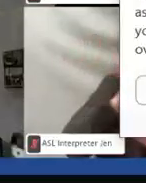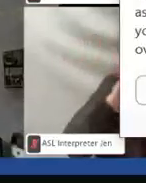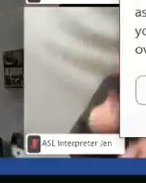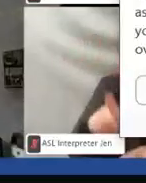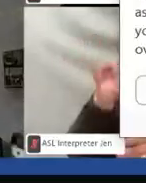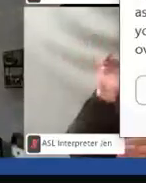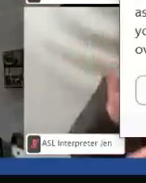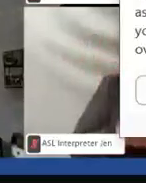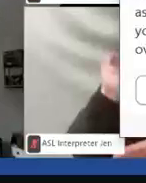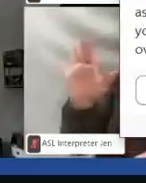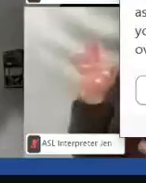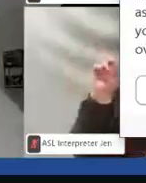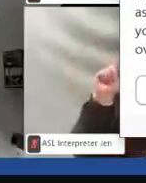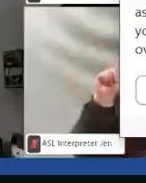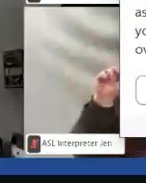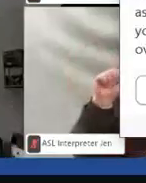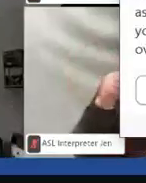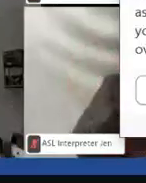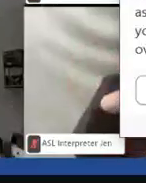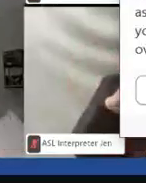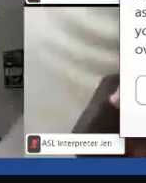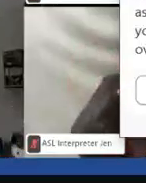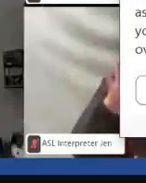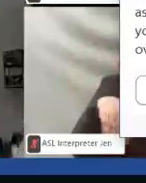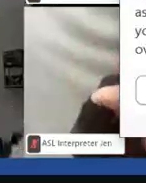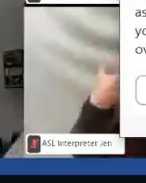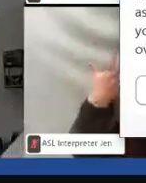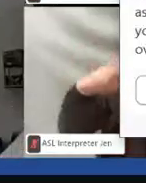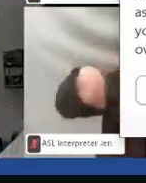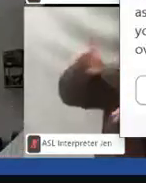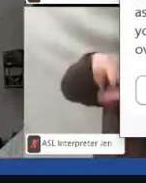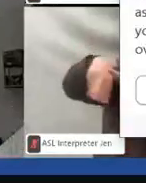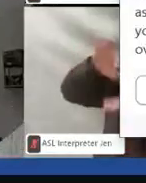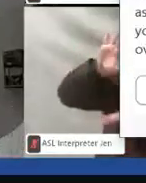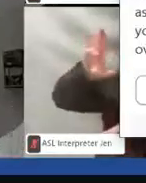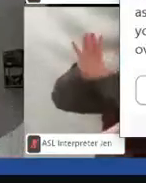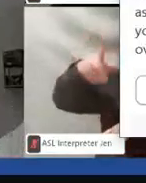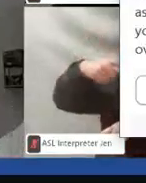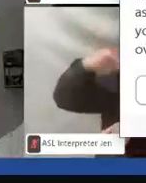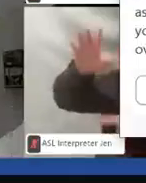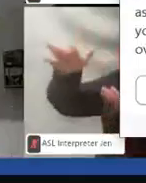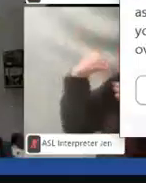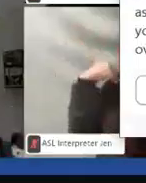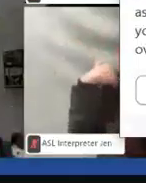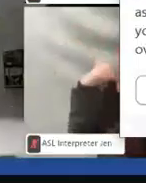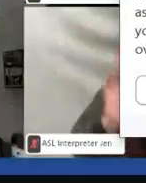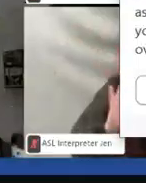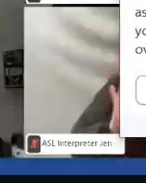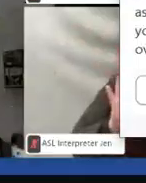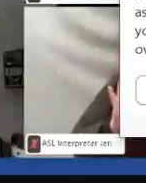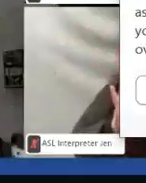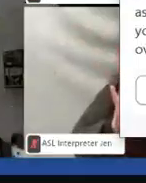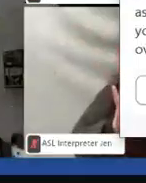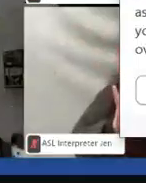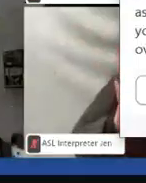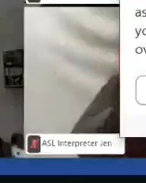is their data, and we do not provide governance or tell the sills what they're responsible for. Okay, in